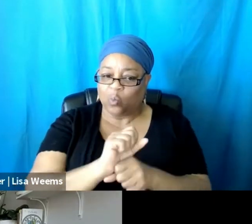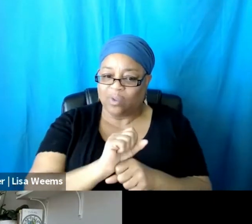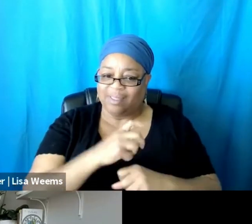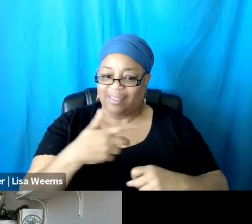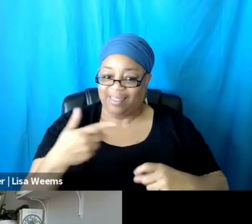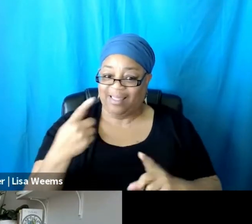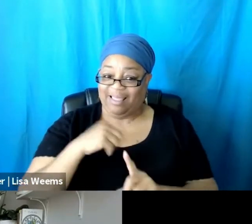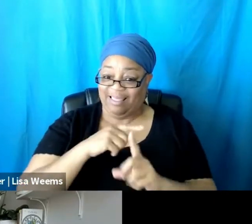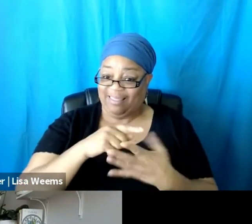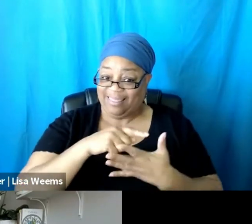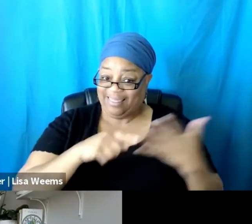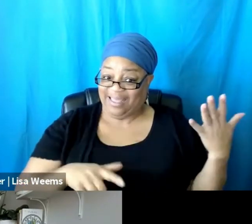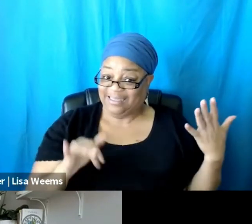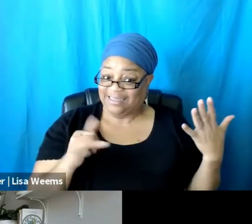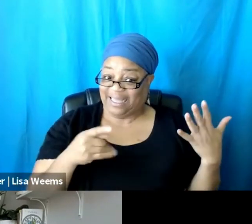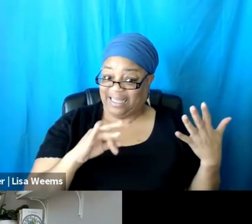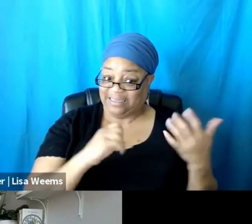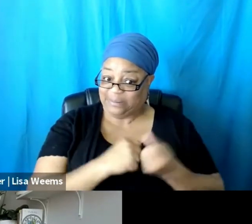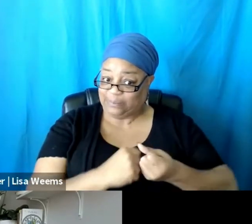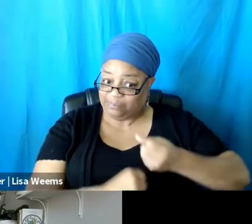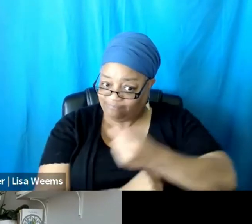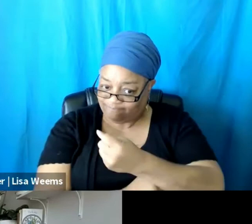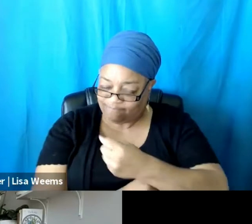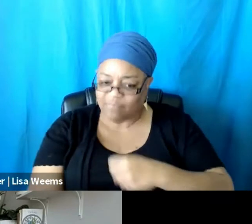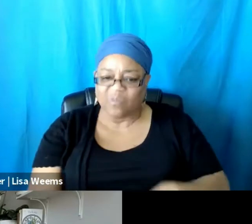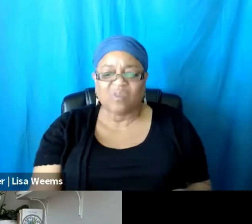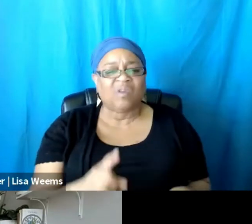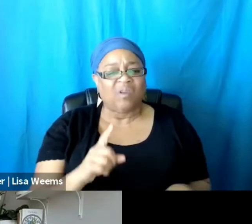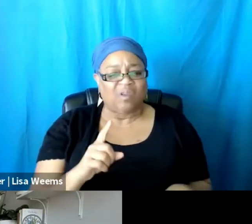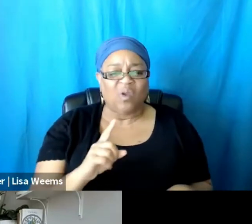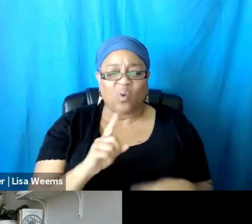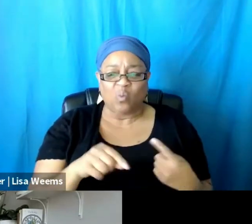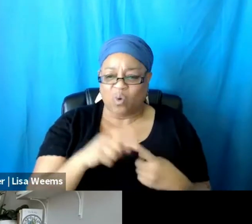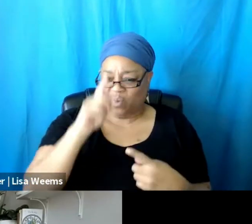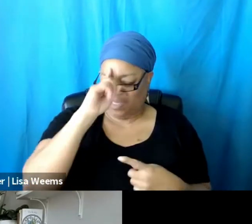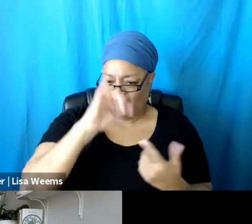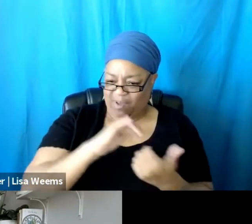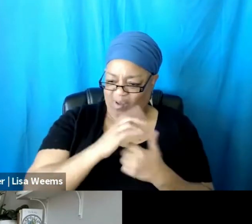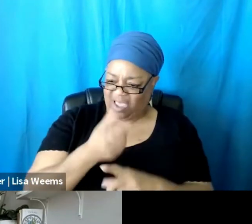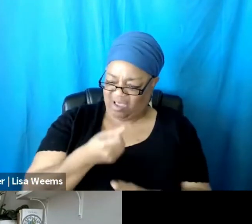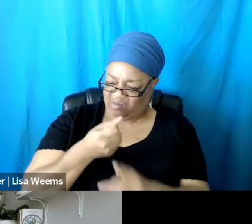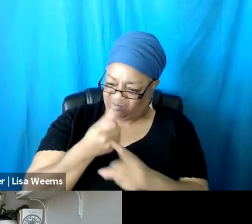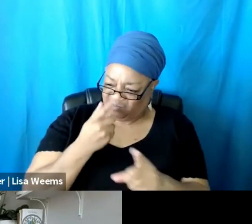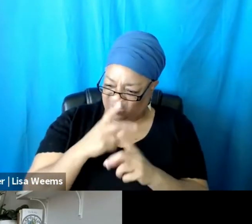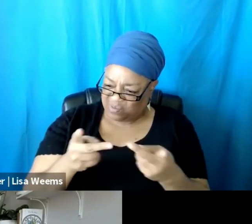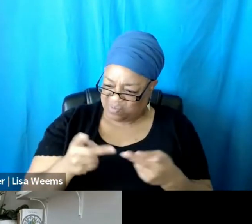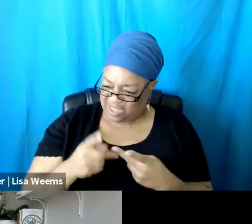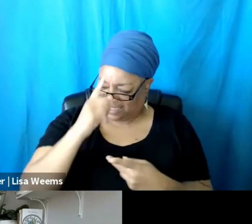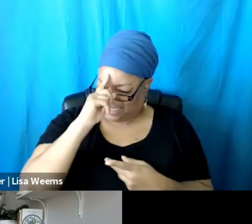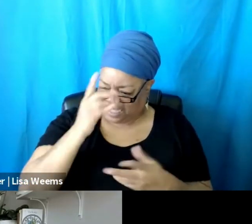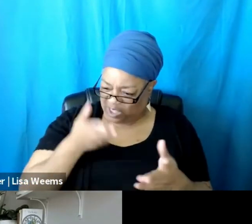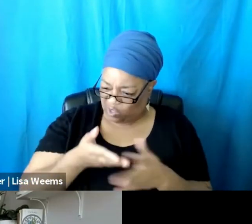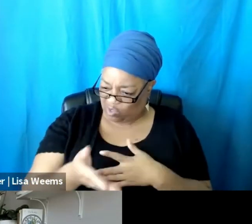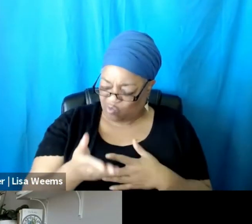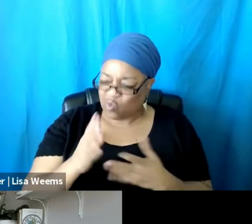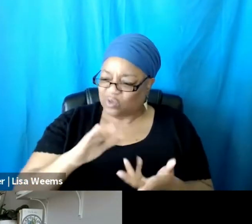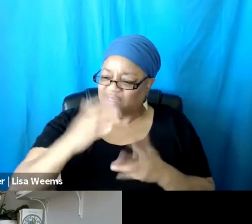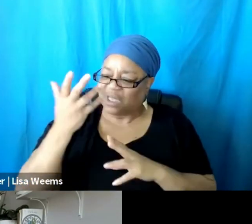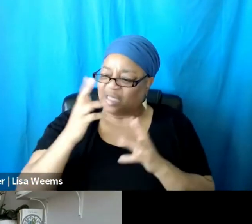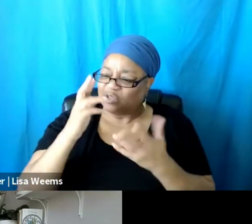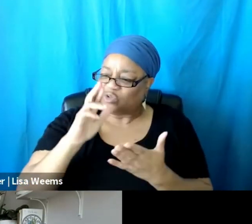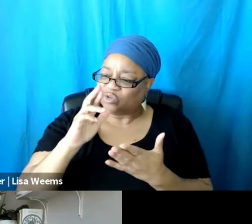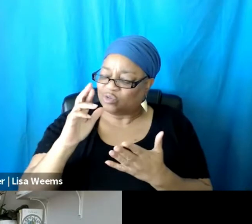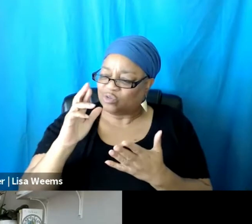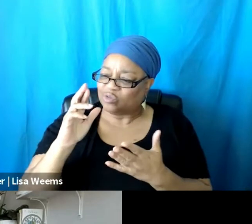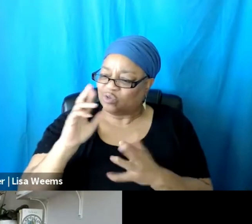mind. And so when we're thinking about how we actually get to a place of thinking through disaster response and reducing